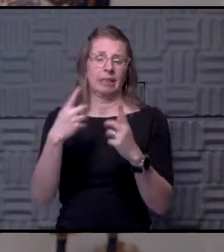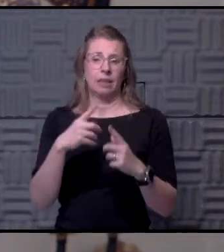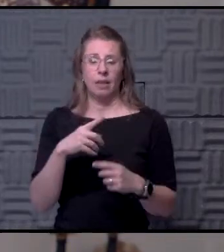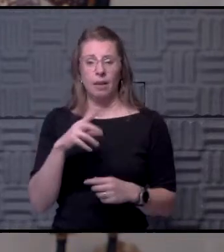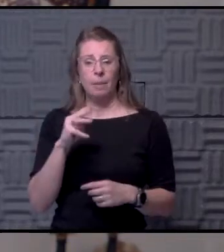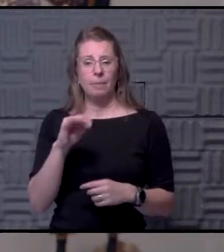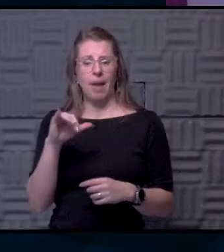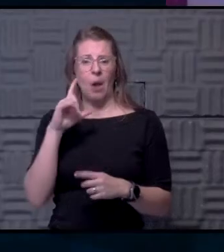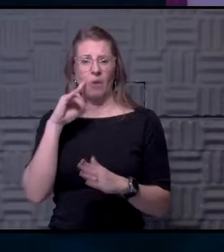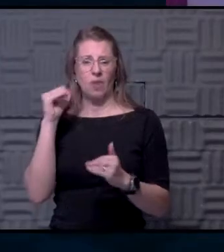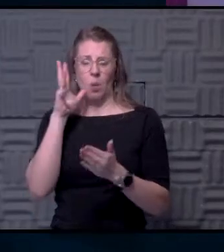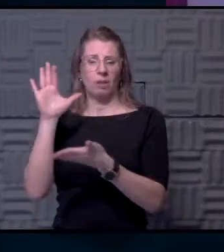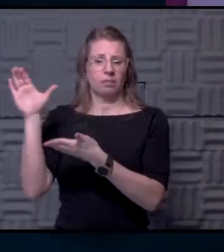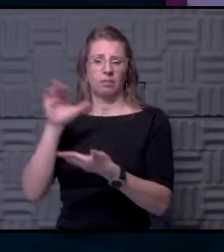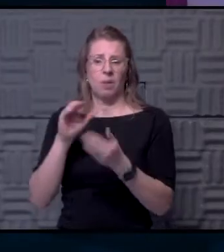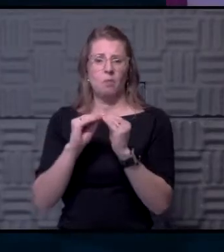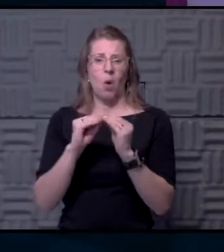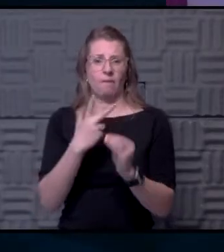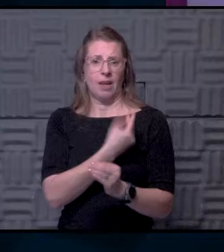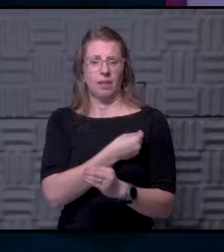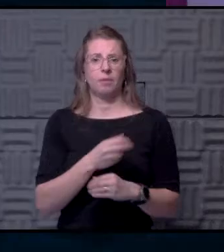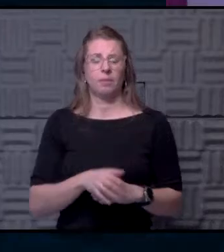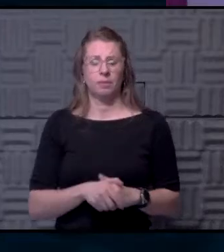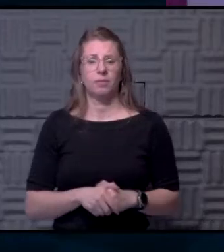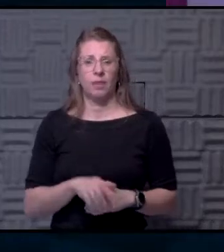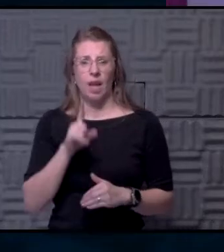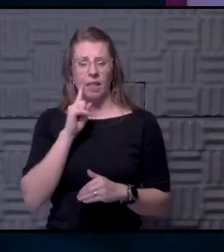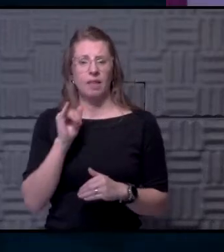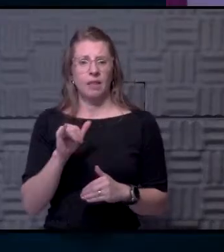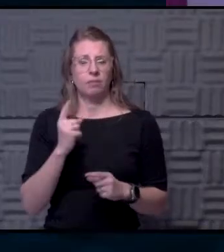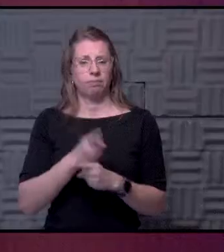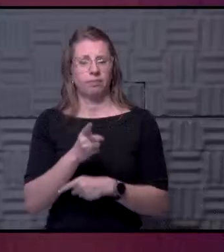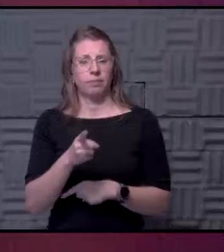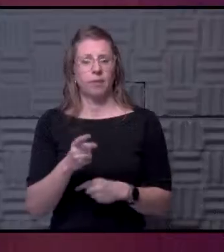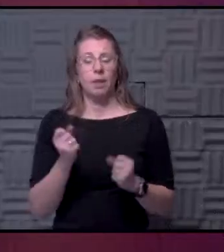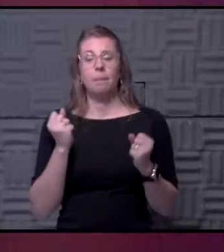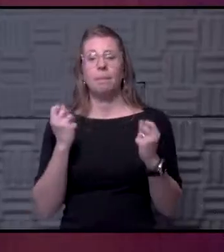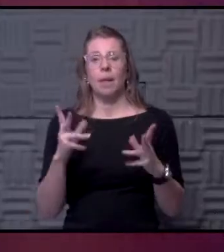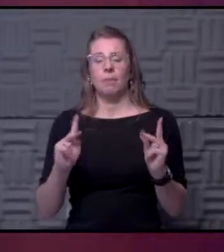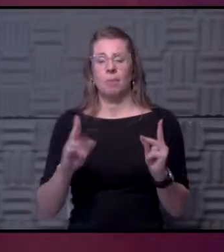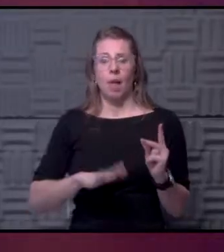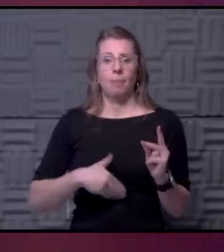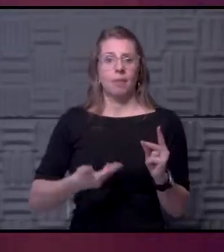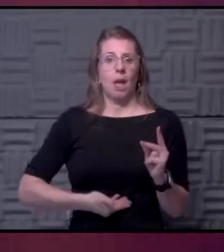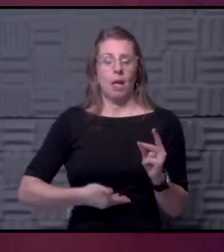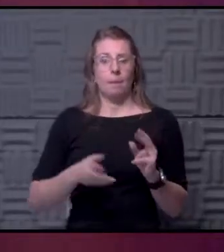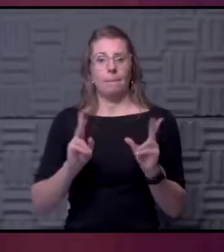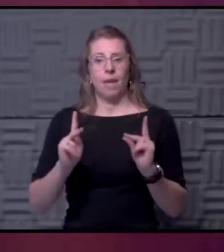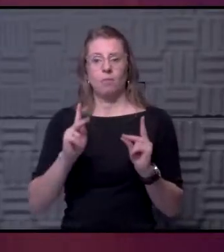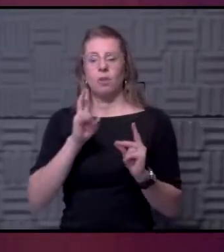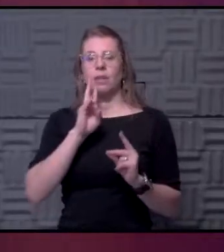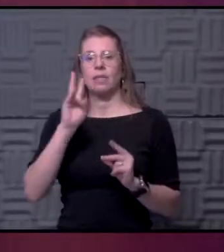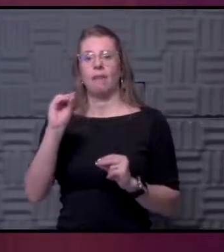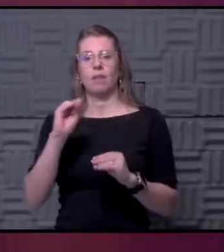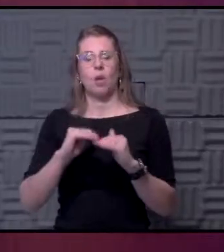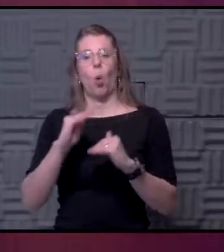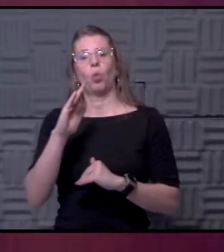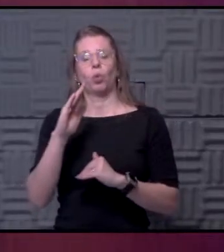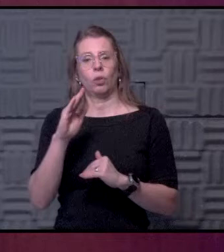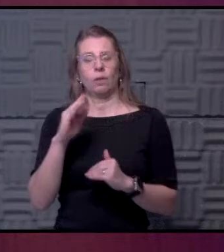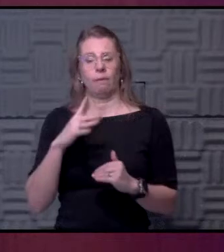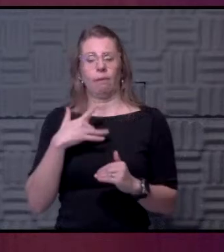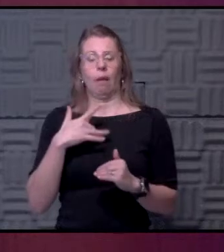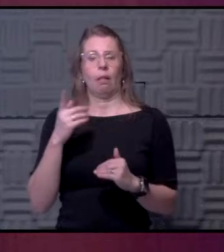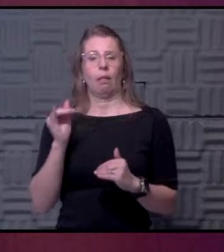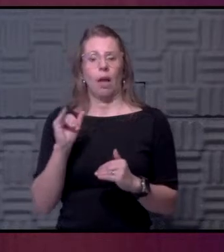solution. No, I think that's currently the solution. Yeah. We have quite a few people that are upset about people that are 70 and older. They feel like